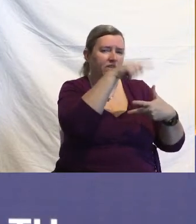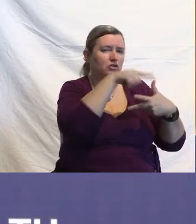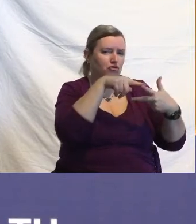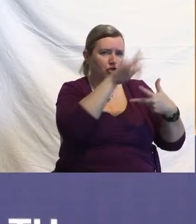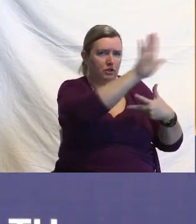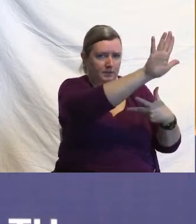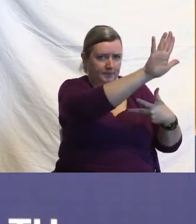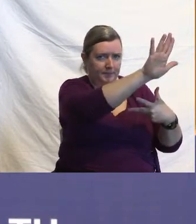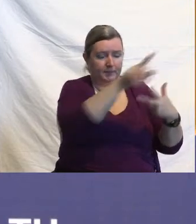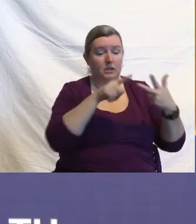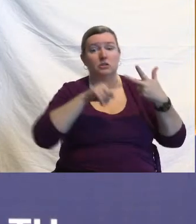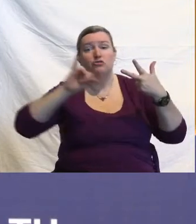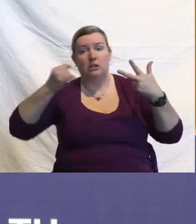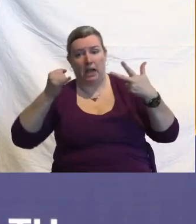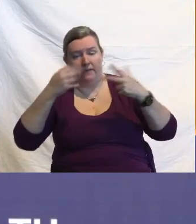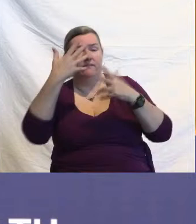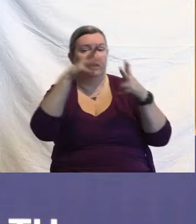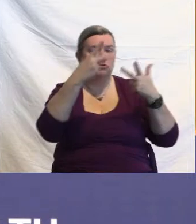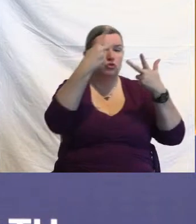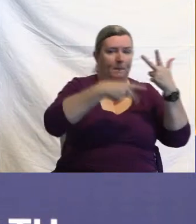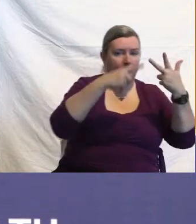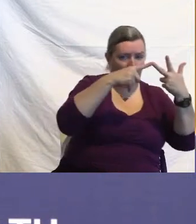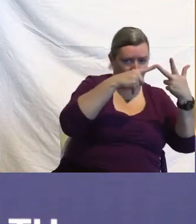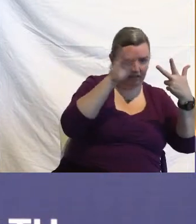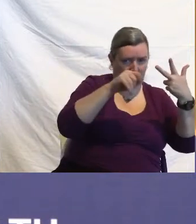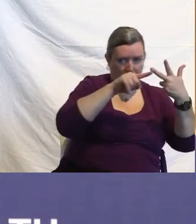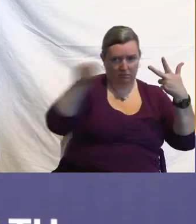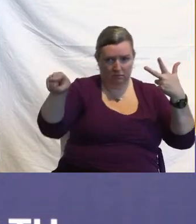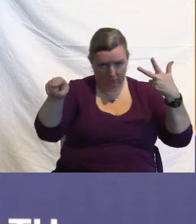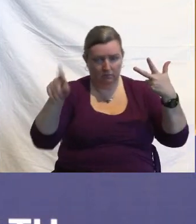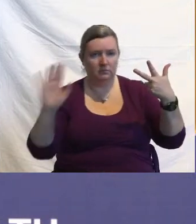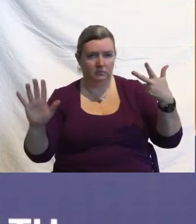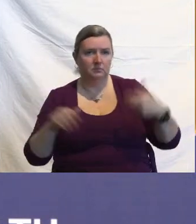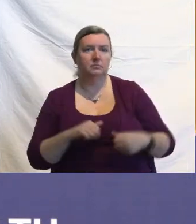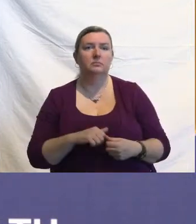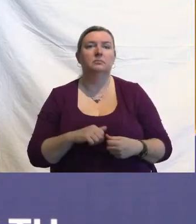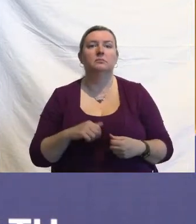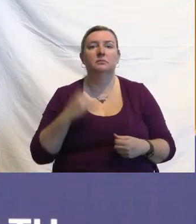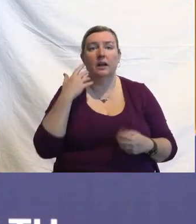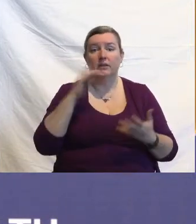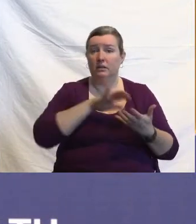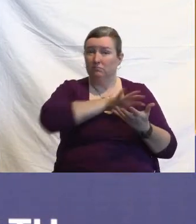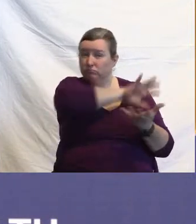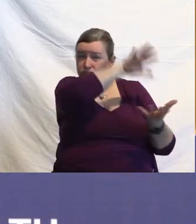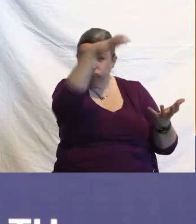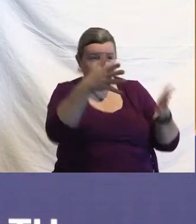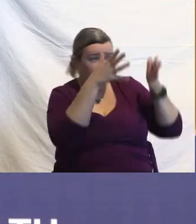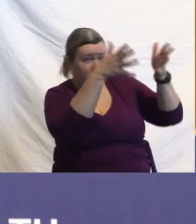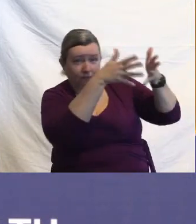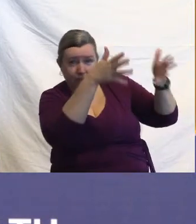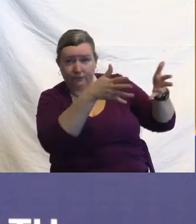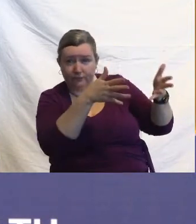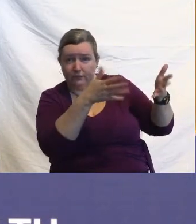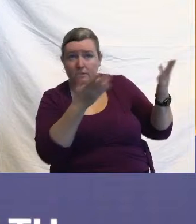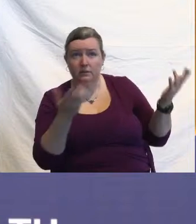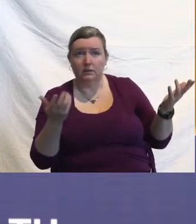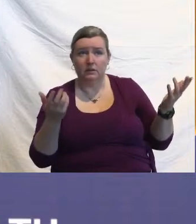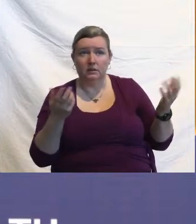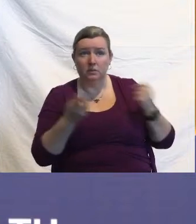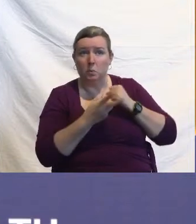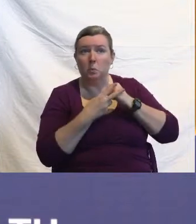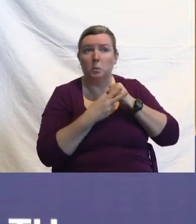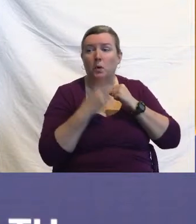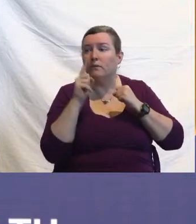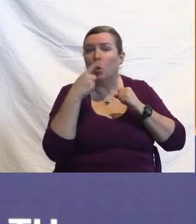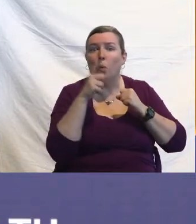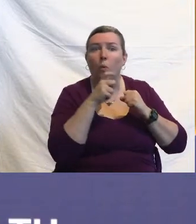Johnson. But at a certain point, we're sitting on more supply than demand, and I think at some point that has to lead us to decisions taken with the